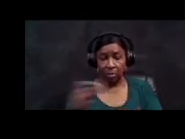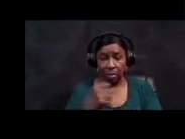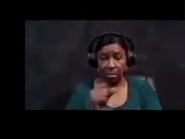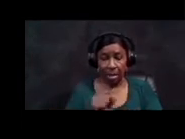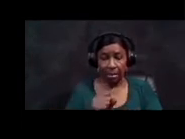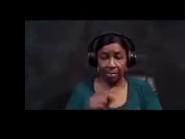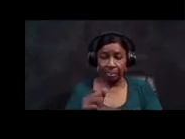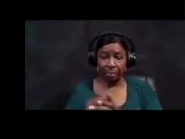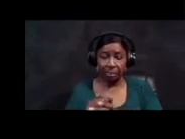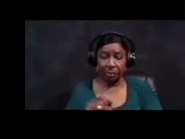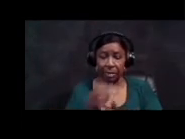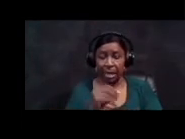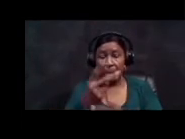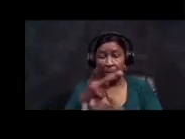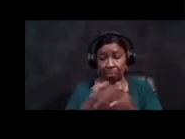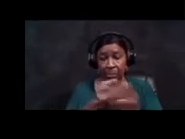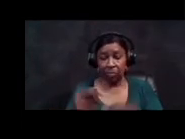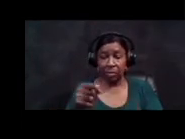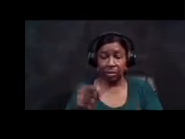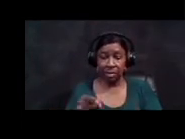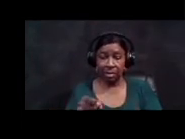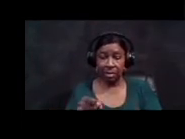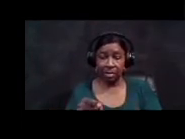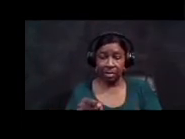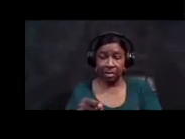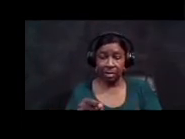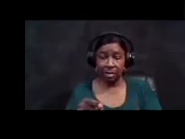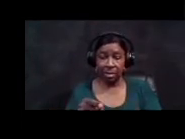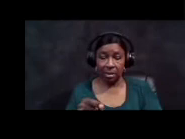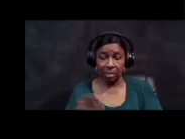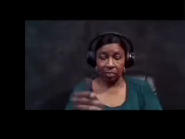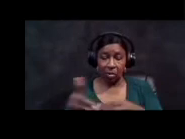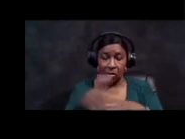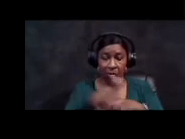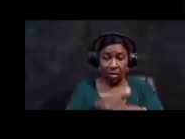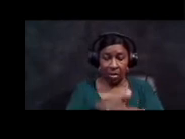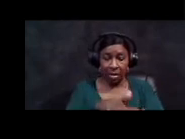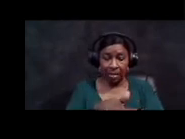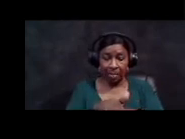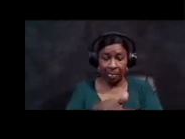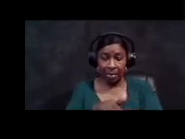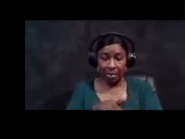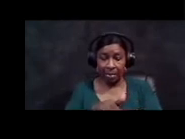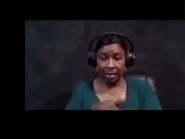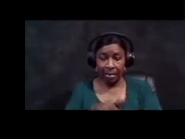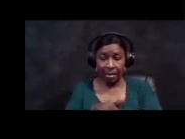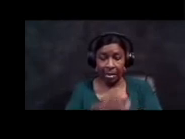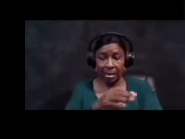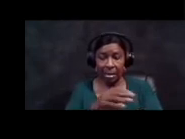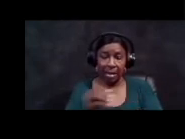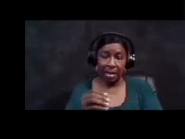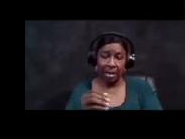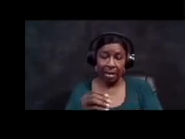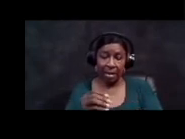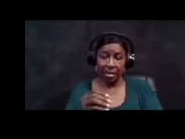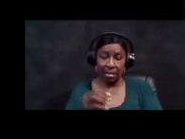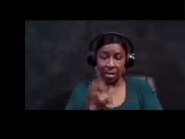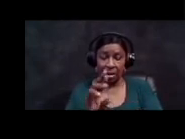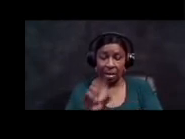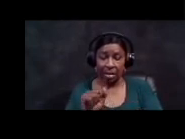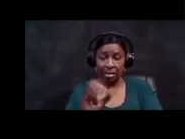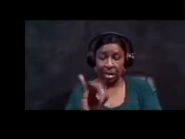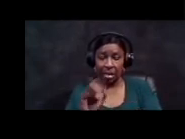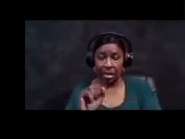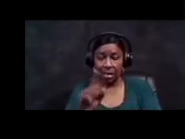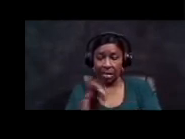And both of these are overlapping and are racialized moments. And so too have